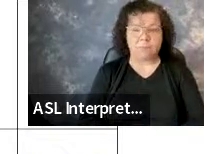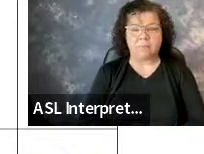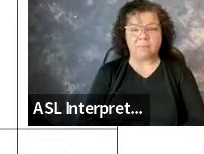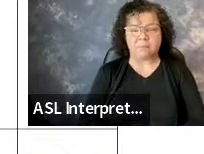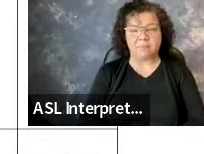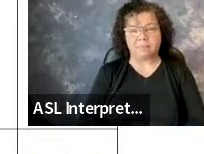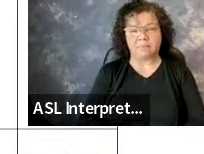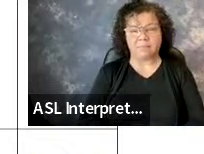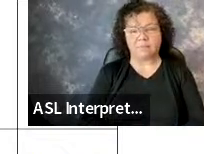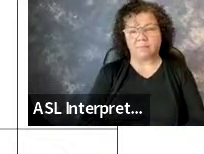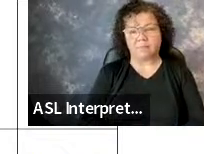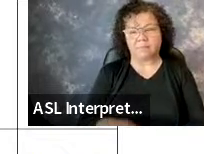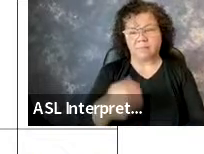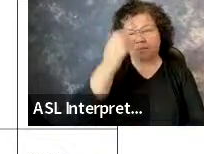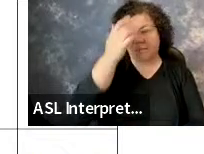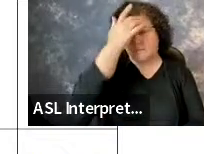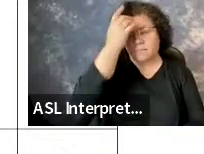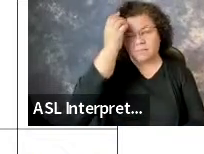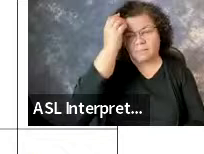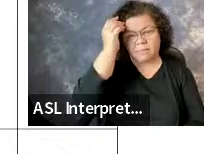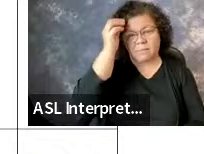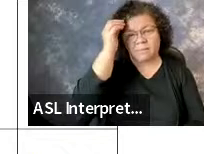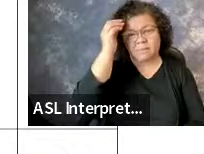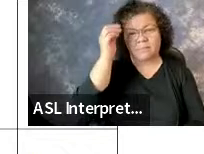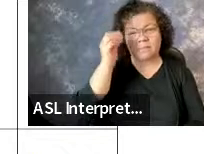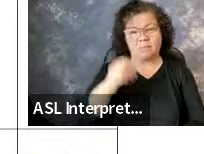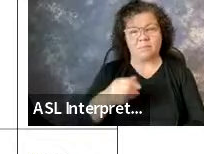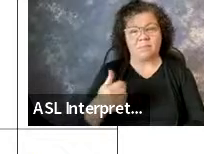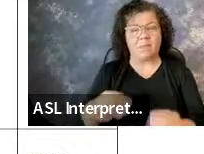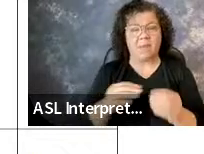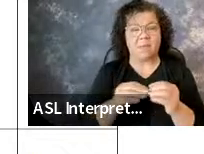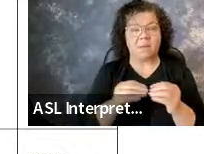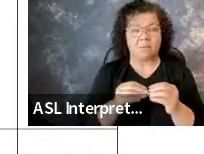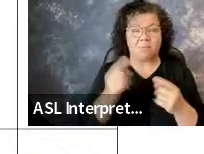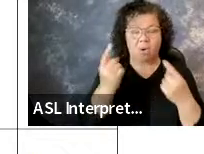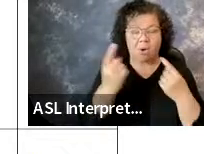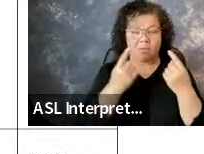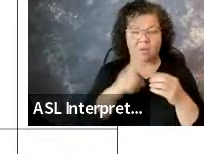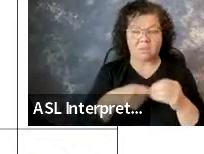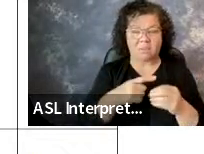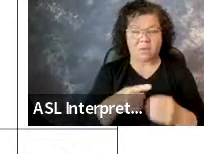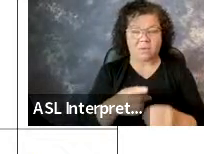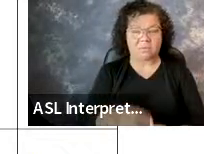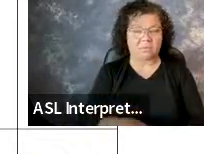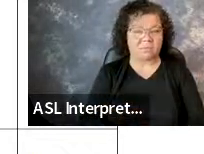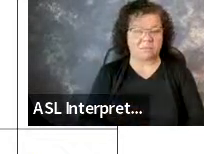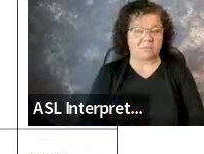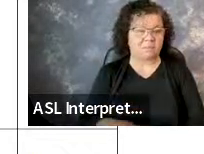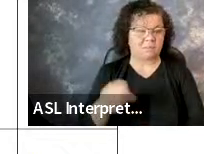Got a couple more minutes. Any other thoughts on MA 26?